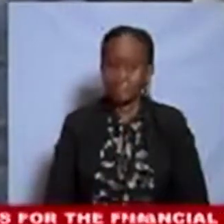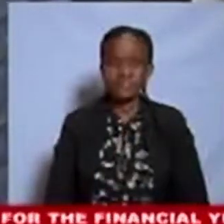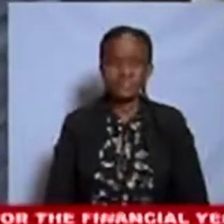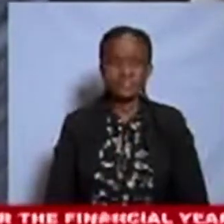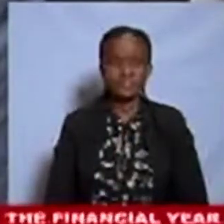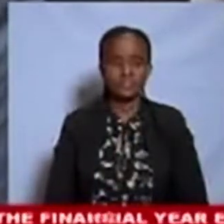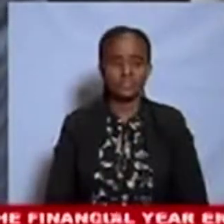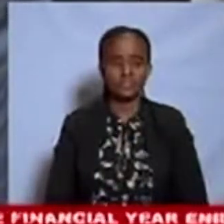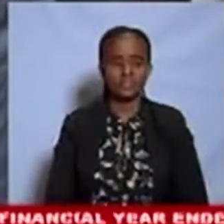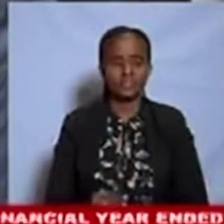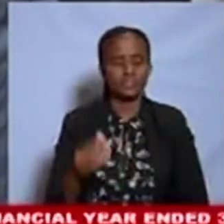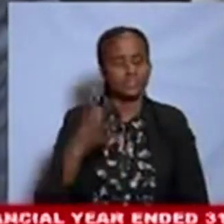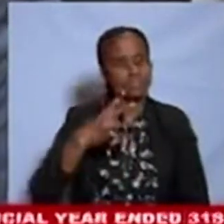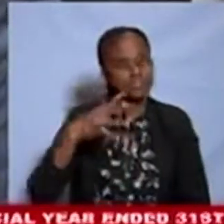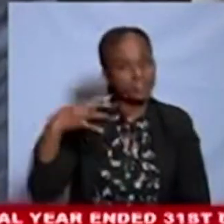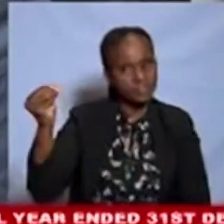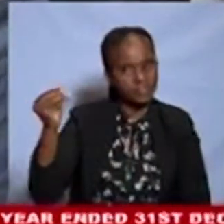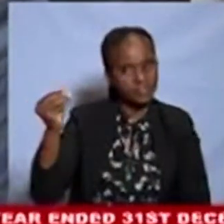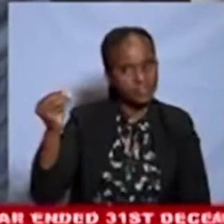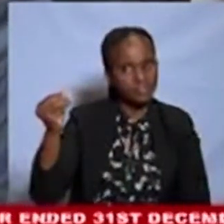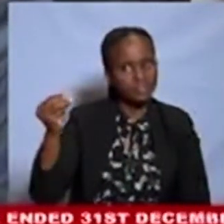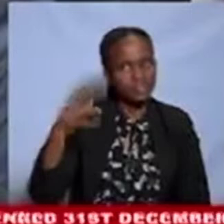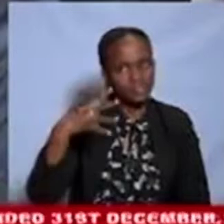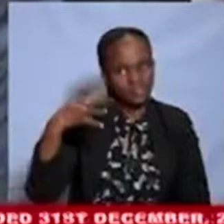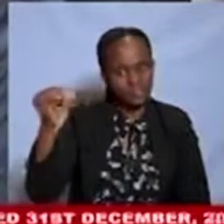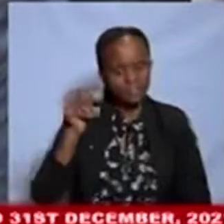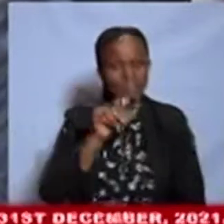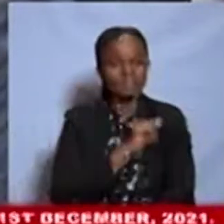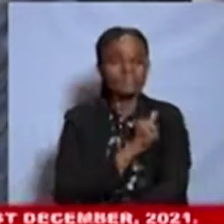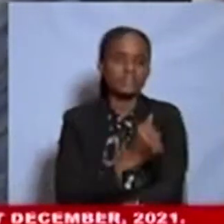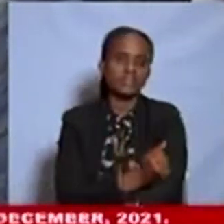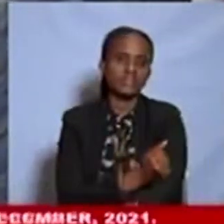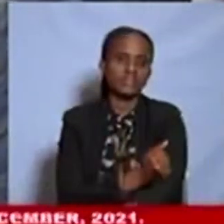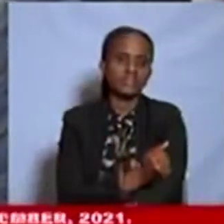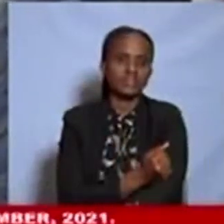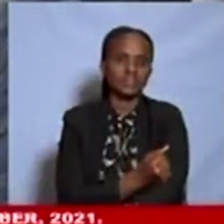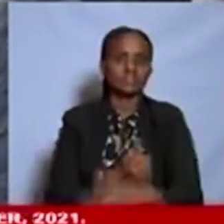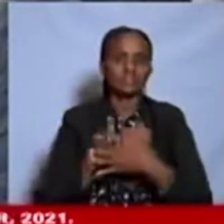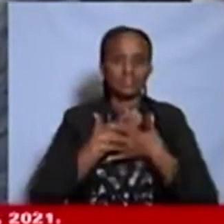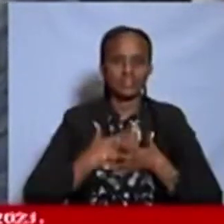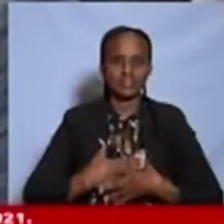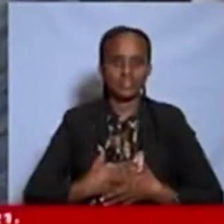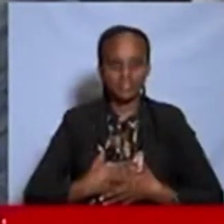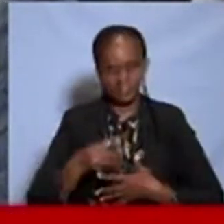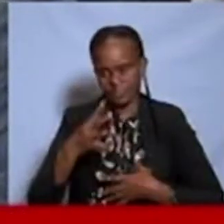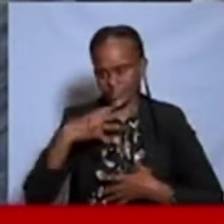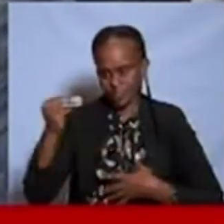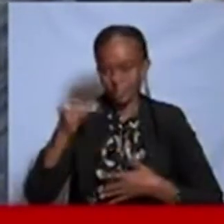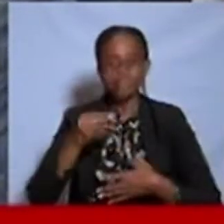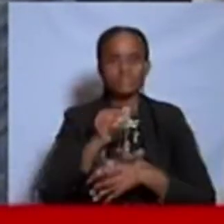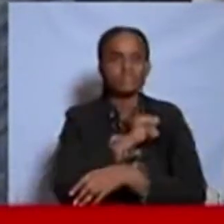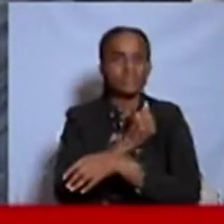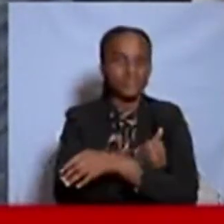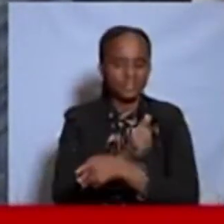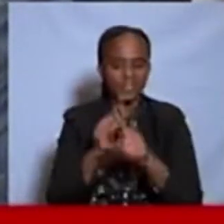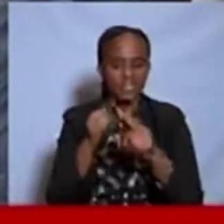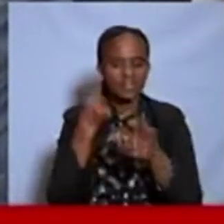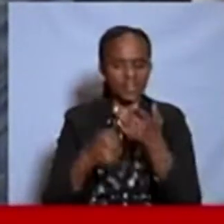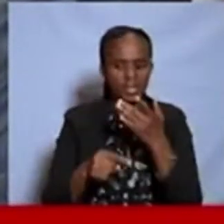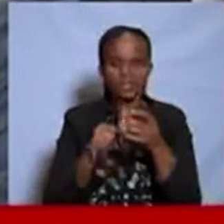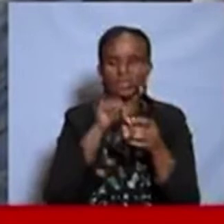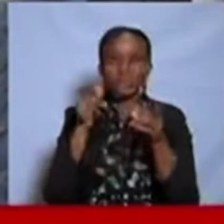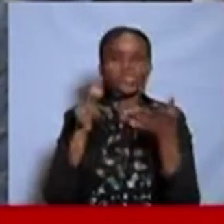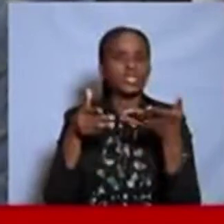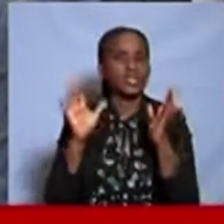The going away was authorized, as in terms of leave. So the going away was unauthorized. What was not